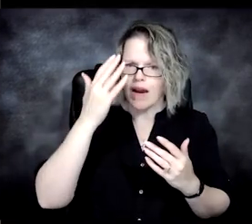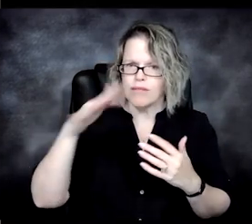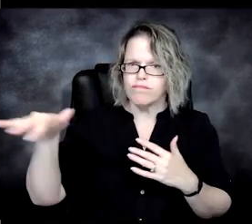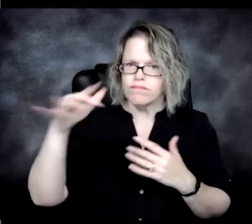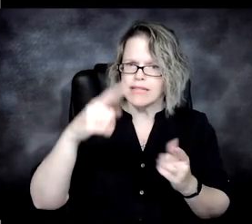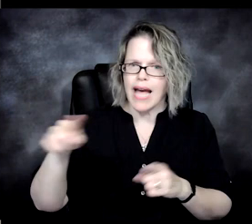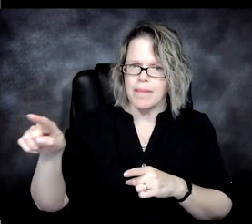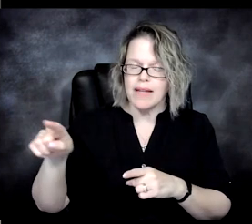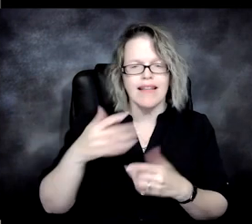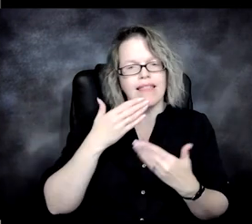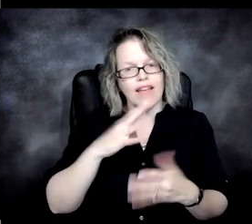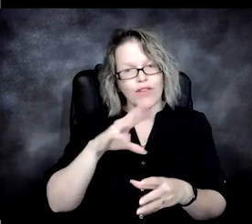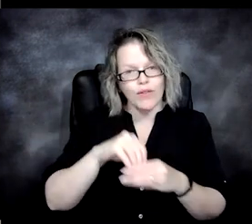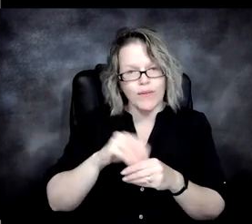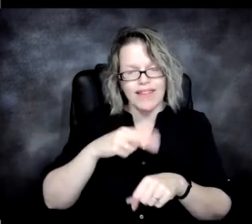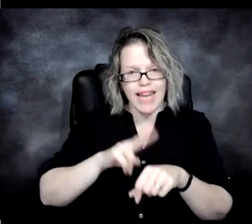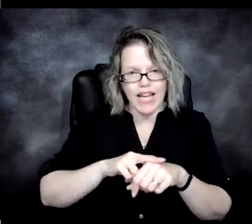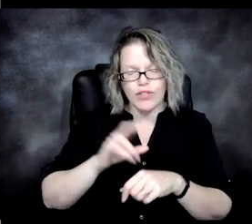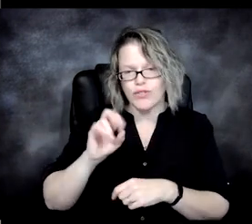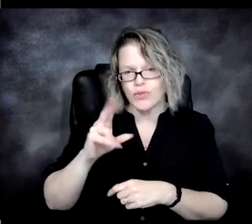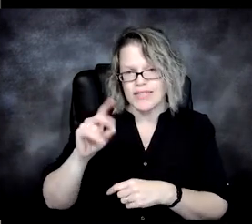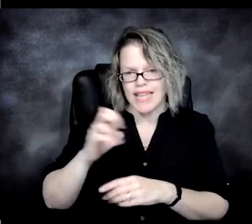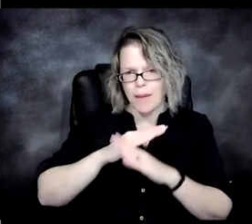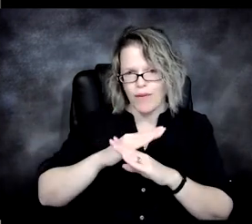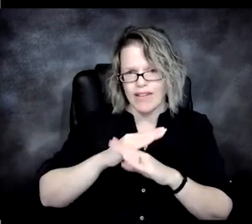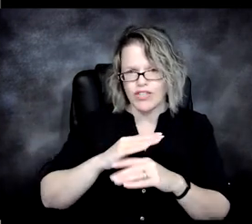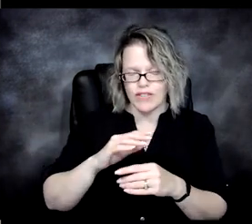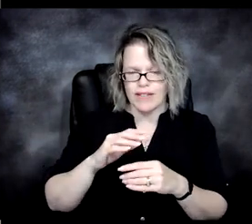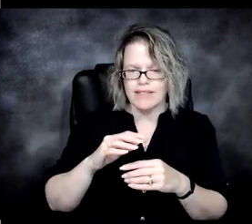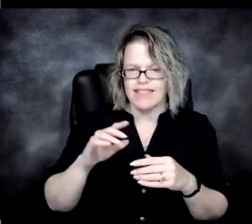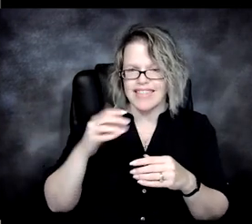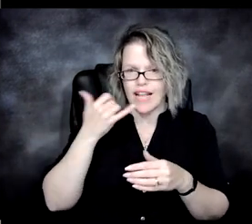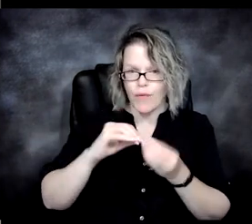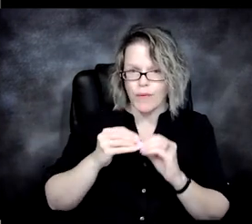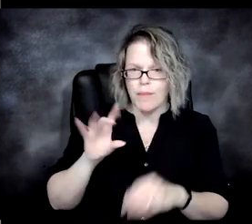for including the number for the National Suicide Prevention Lifeline in your description,